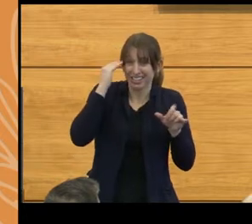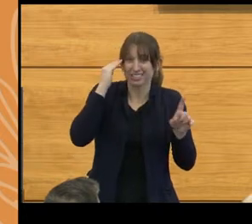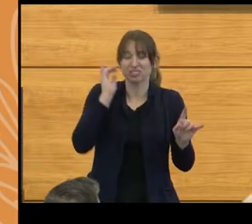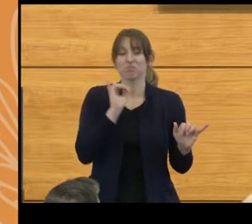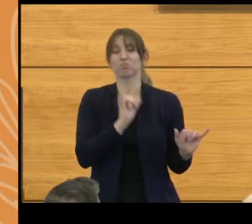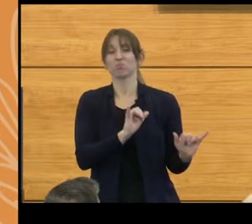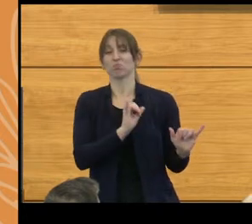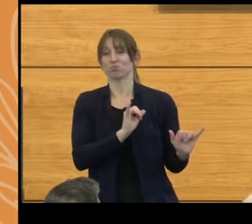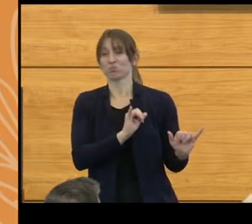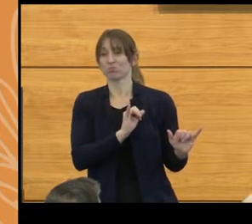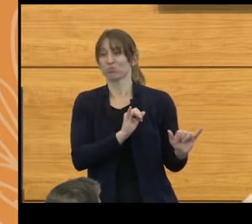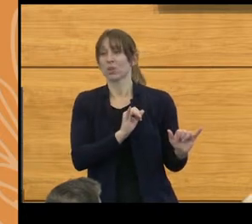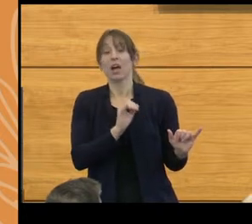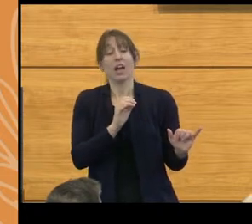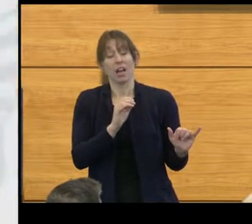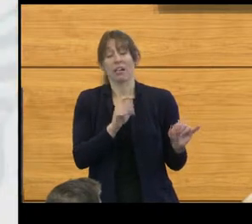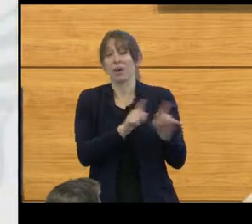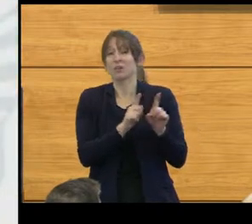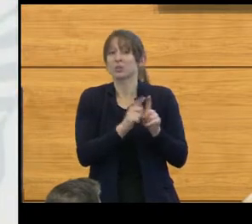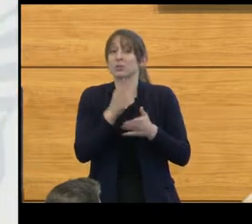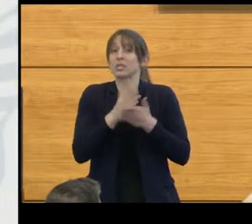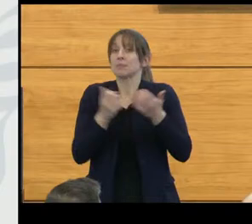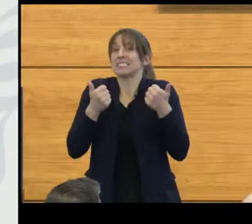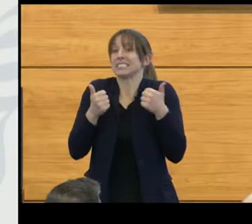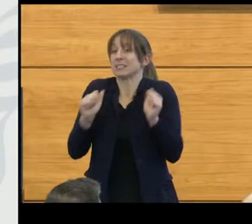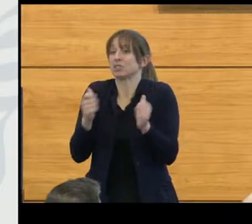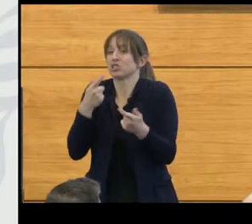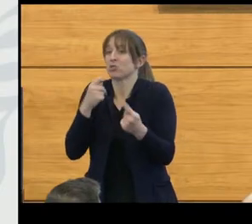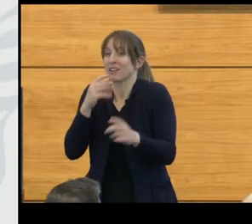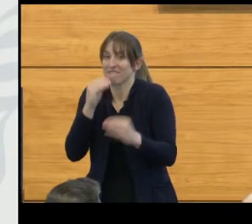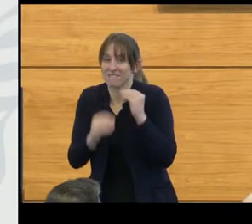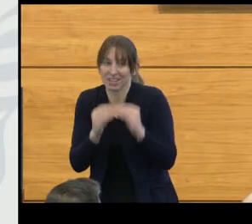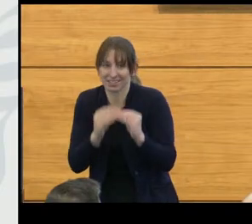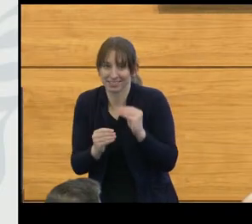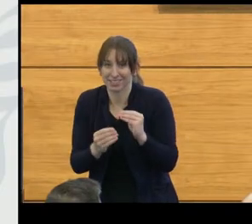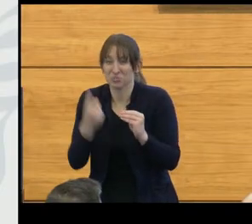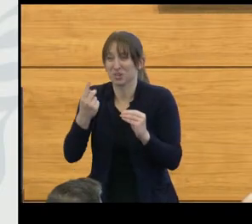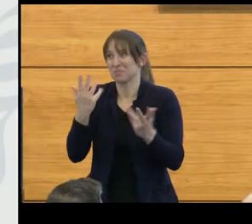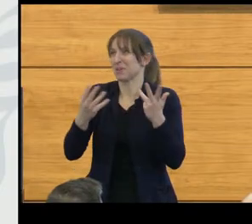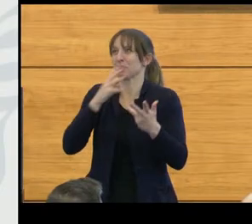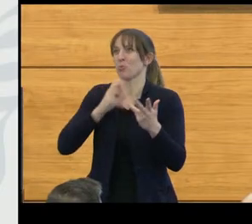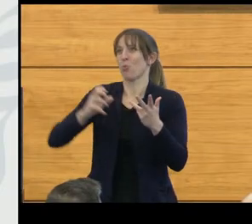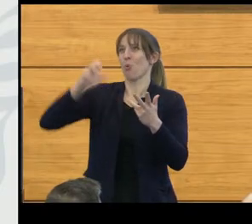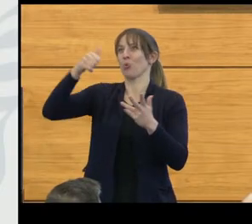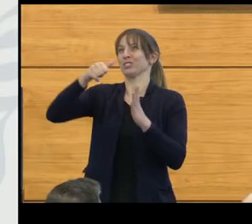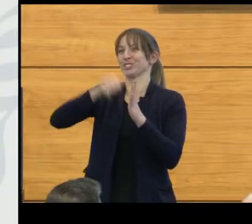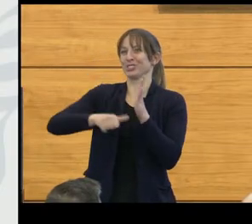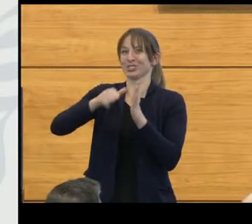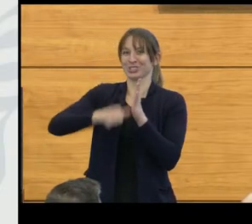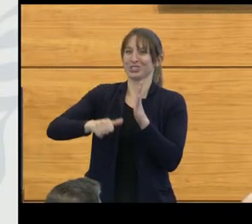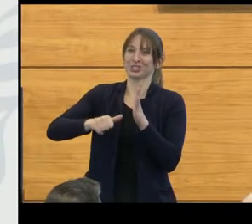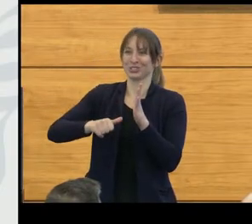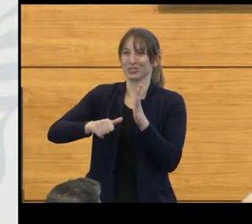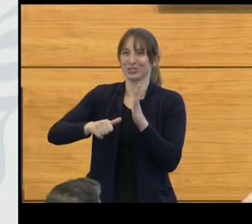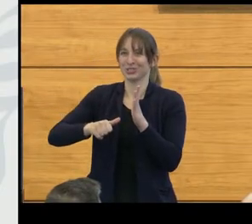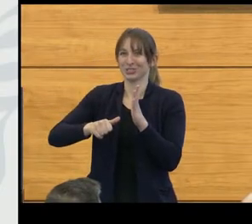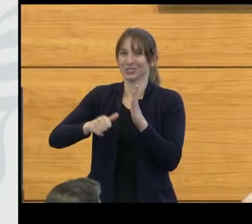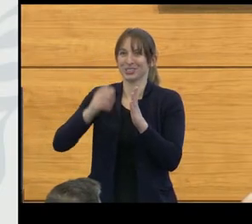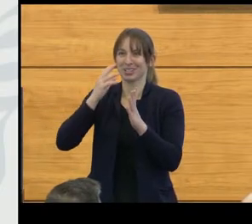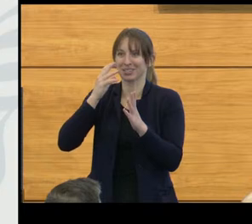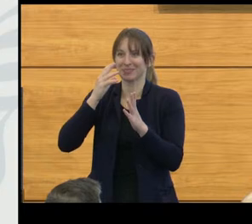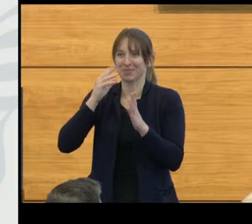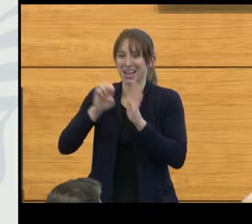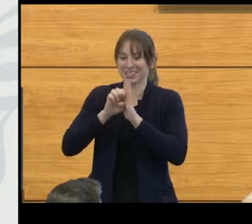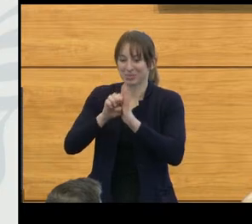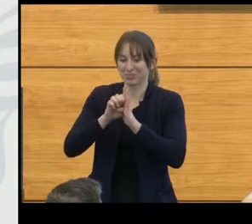at surgical correction of the hydrocephalus. Probably the oldest surgical papyrus reflecting this is the Edwin